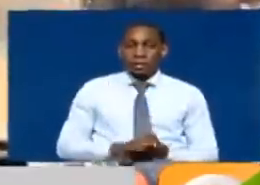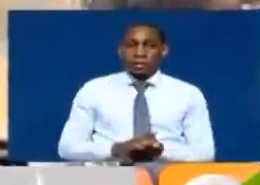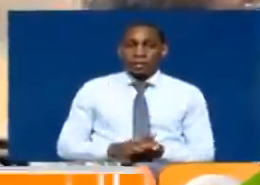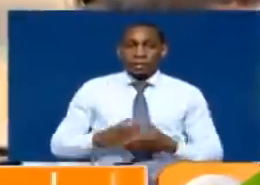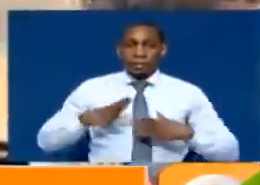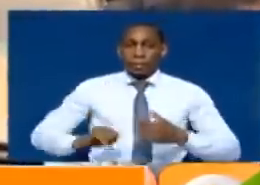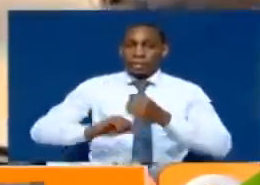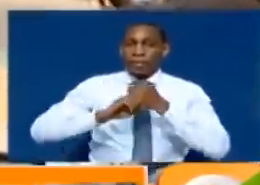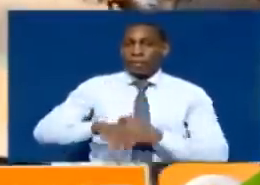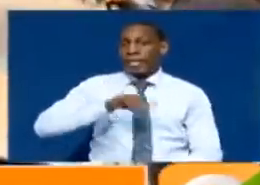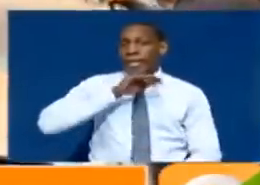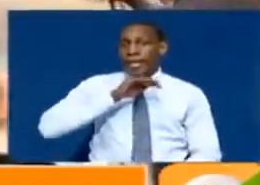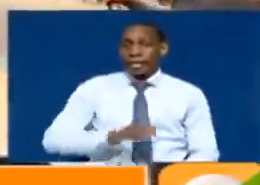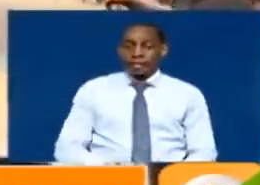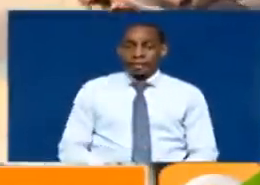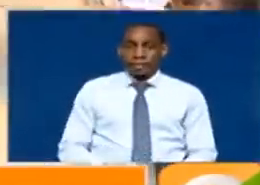2022.